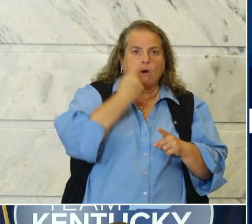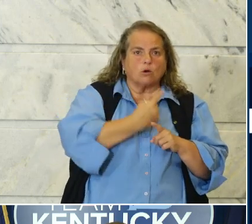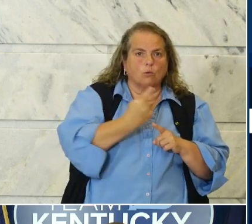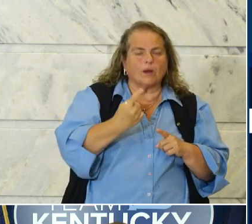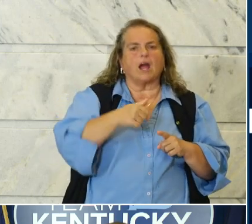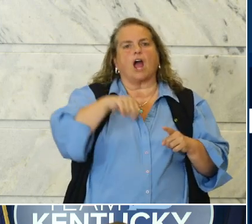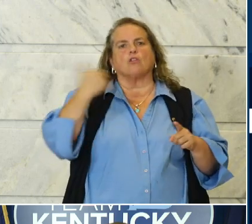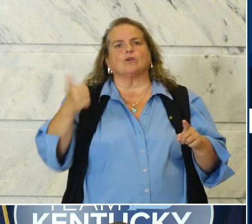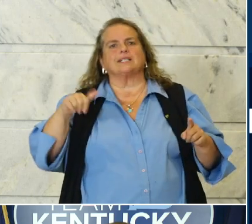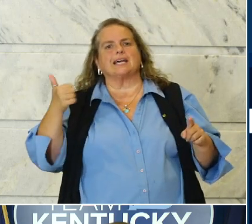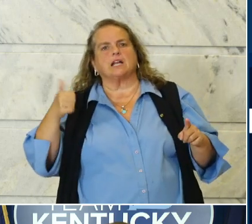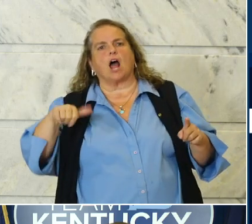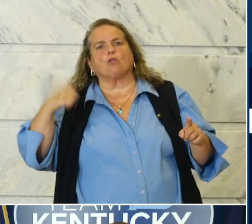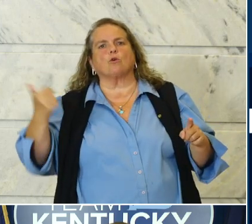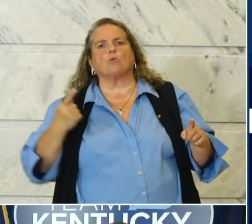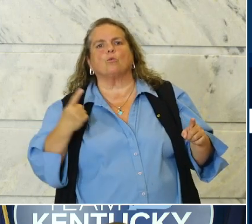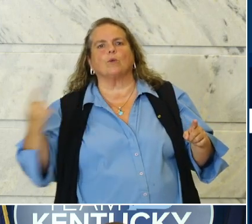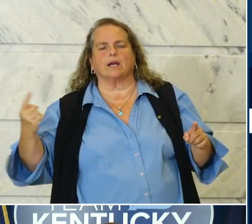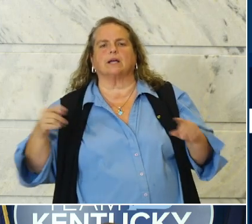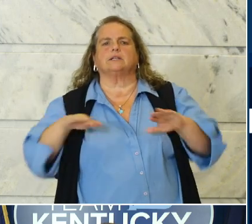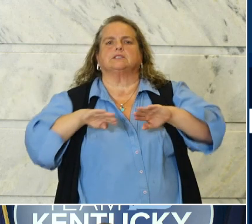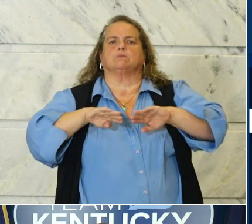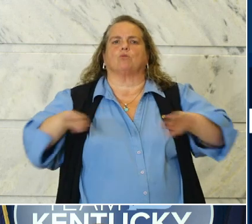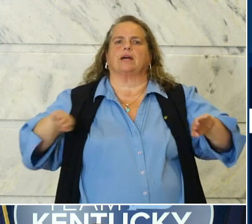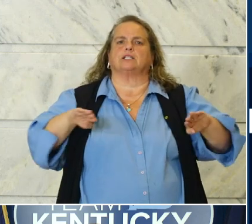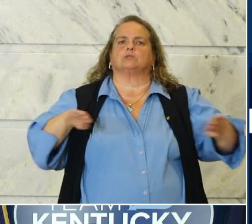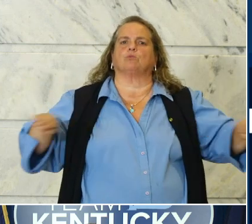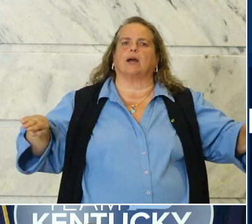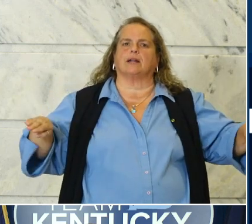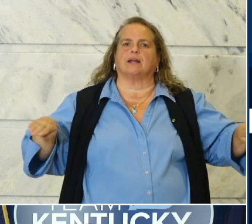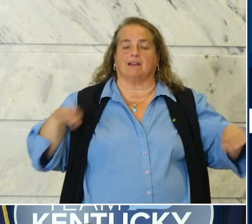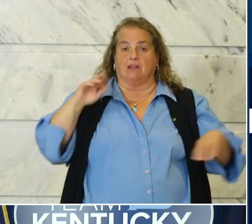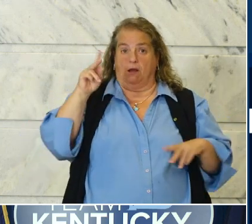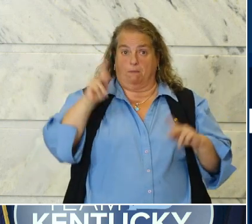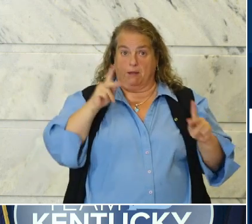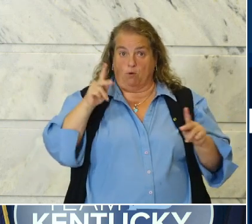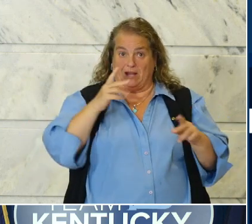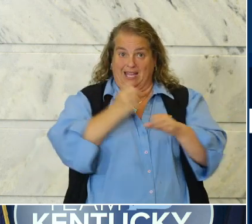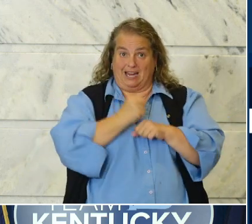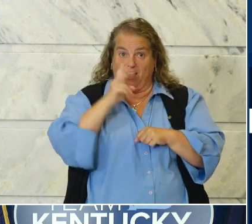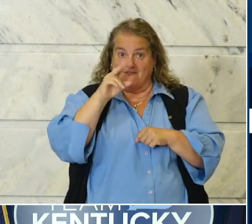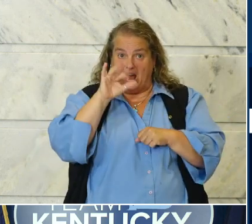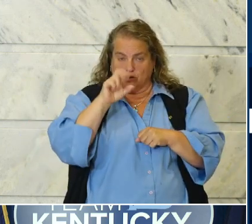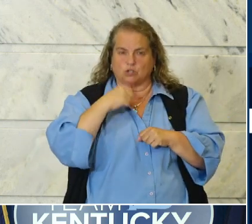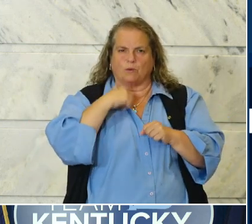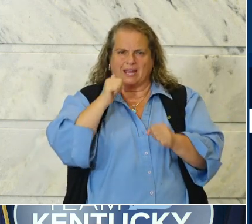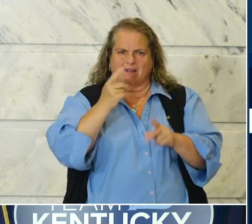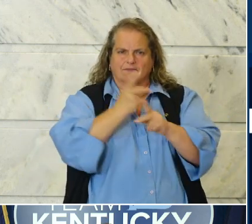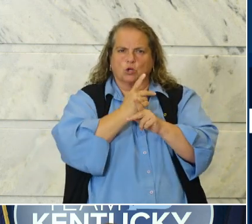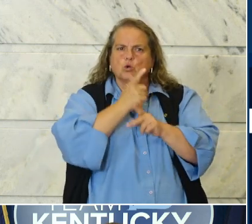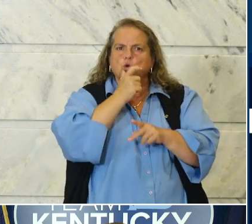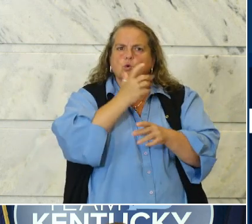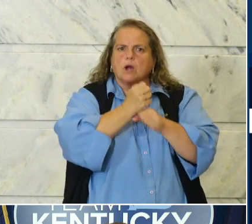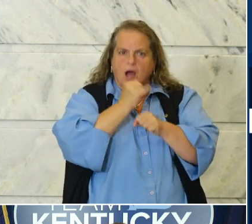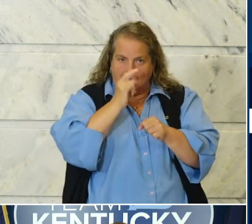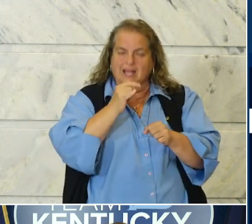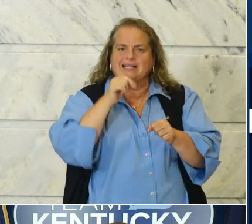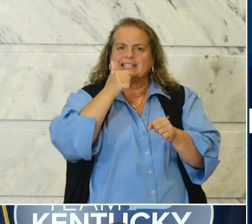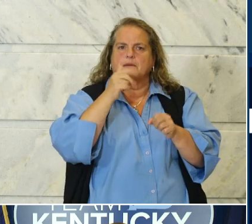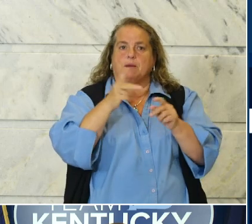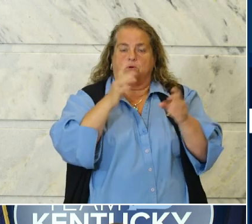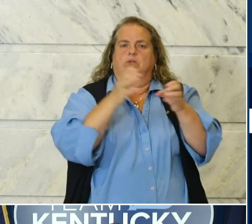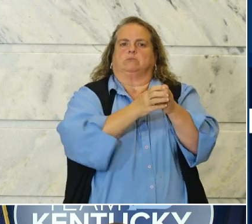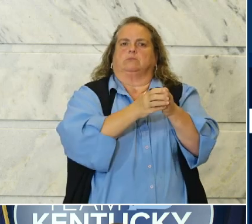out, and have 10 over the next week. What that means is if somebody gets the virus, we can contain it within those 10 people. It also